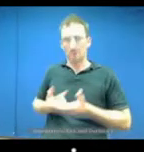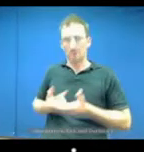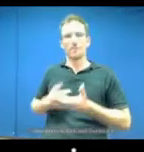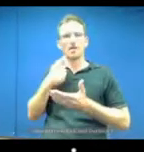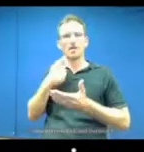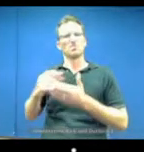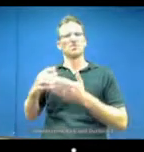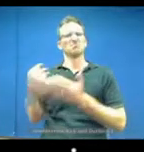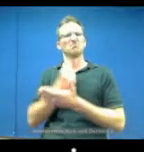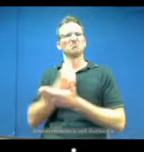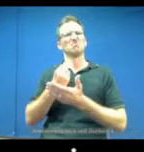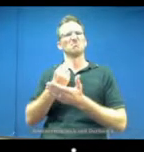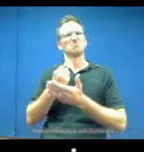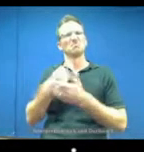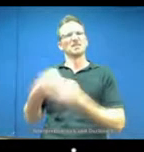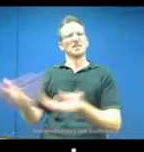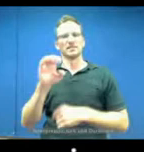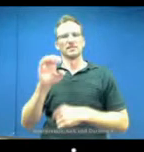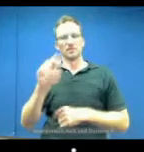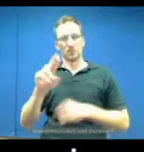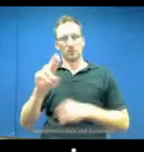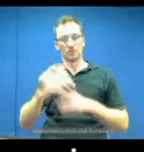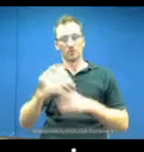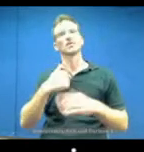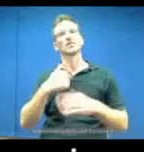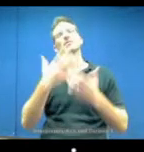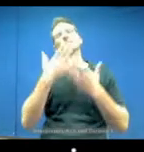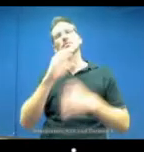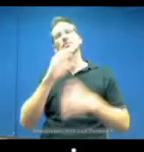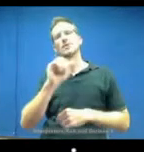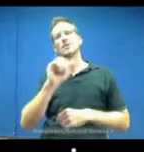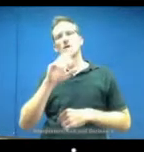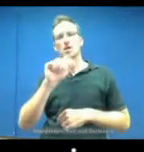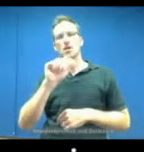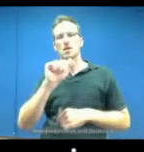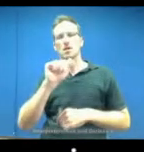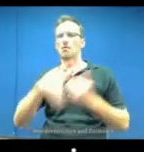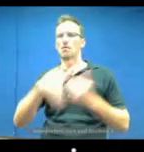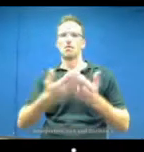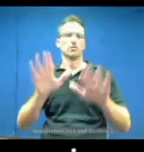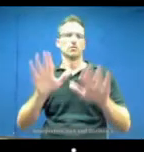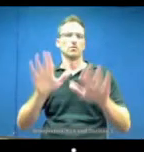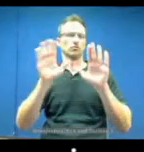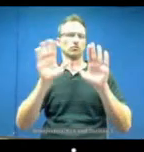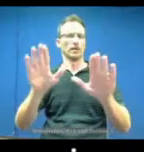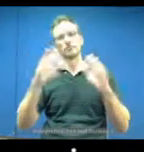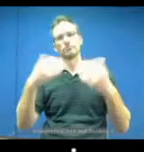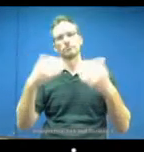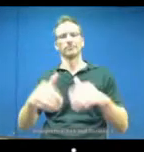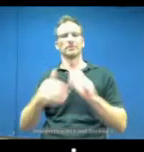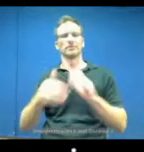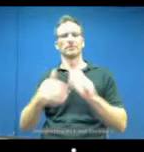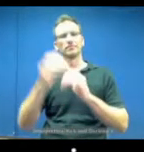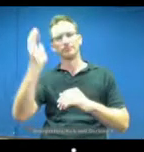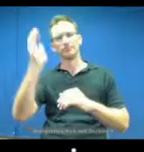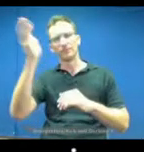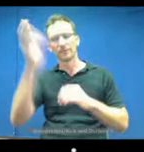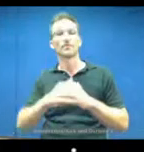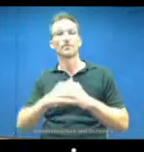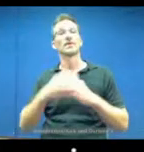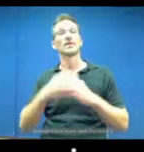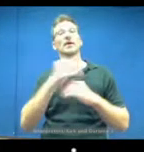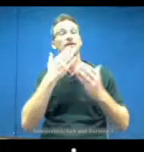want to thank Carla for all these amazing webinars she's given us, and I'd like to thank Kirk and Darlene,